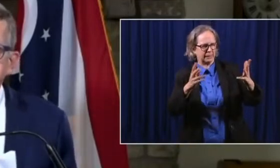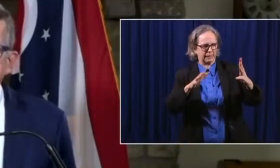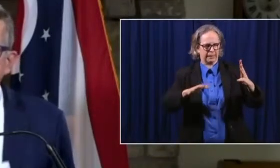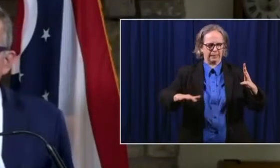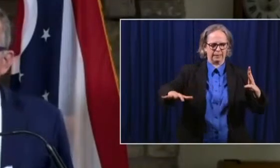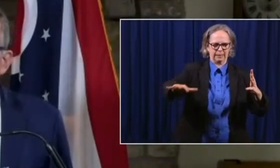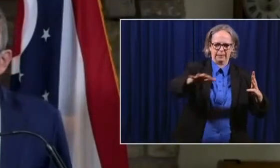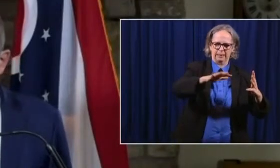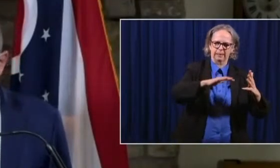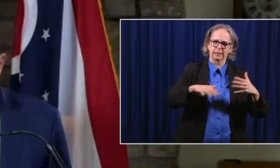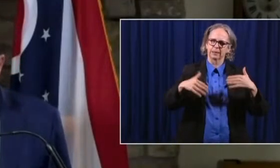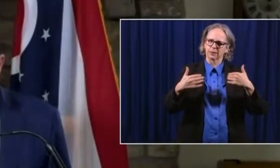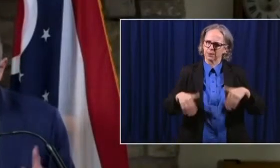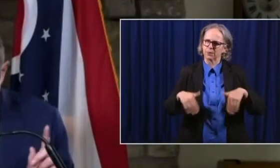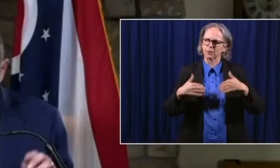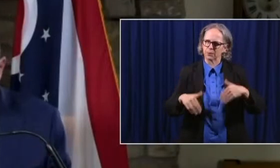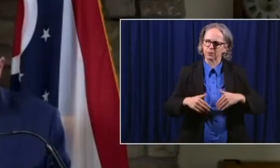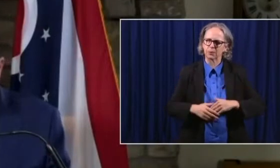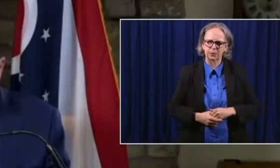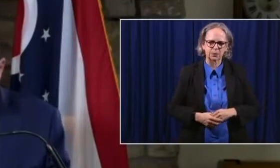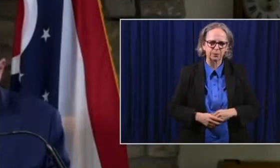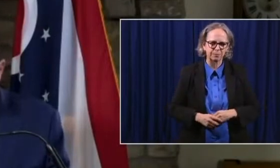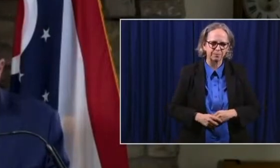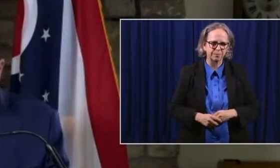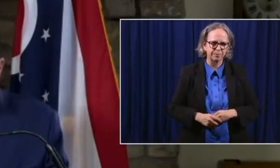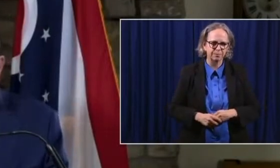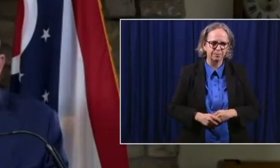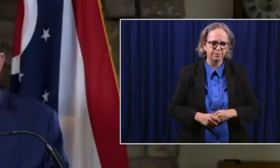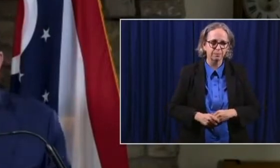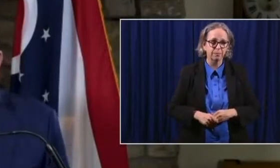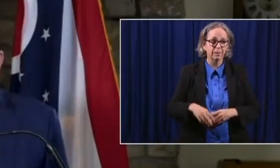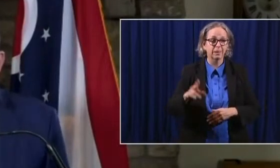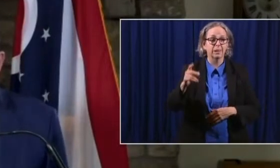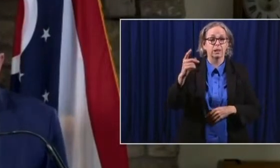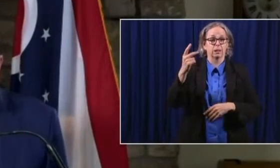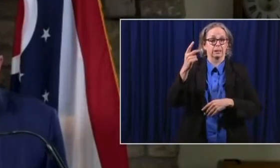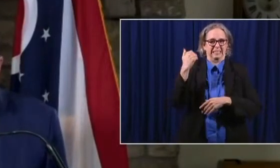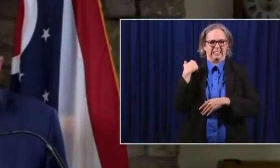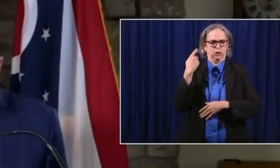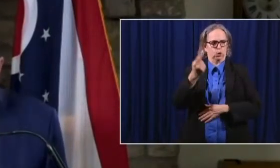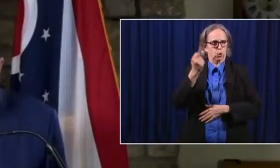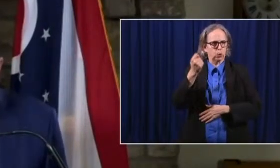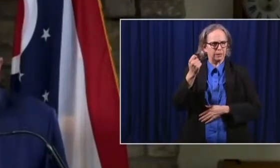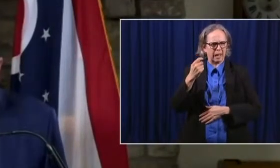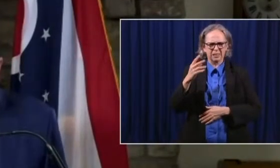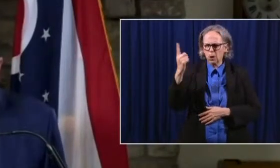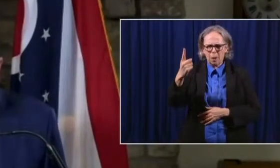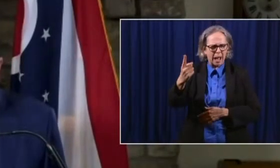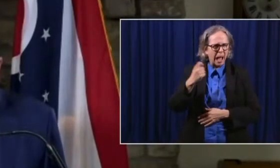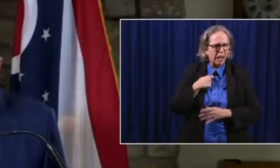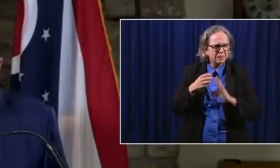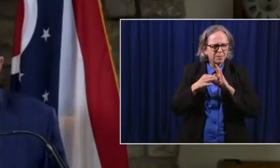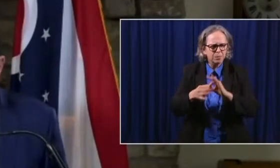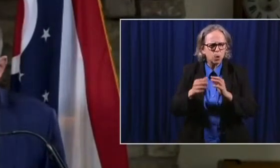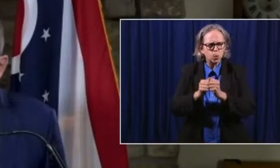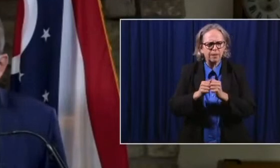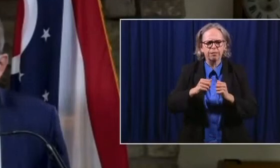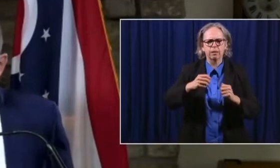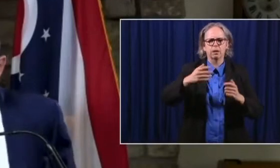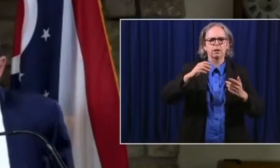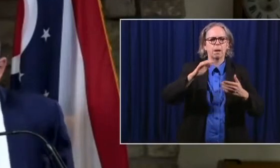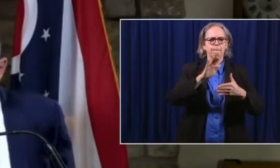Yesterday, I was asked about Partners in Health, 2 days ago, on Tuesday, the Ohio Department of Health's contract with Partners in